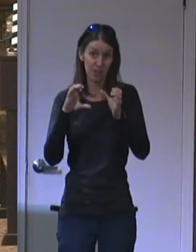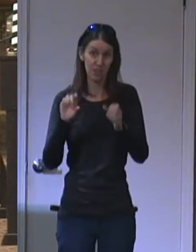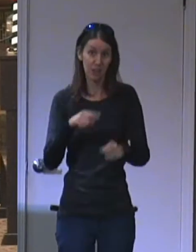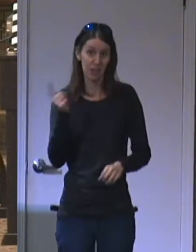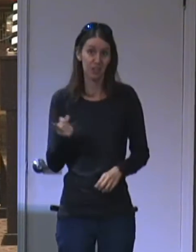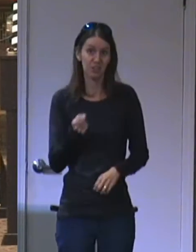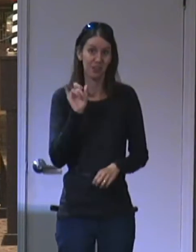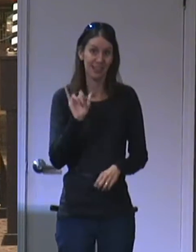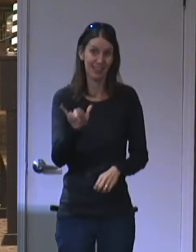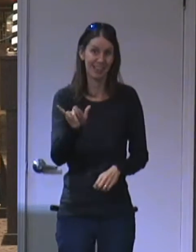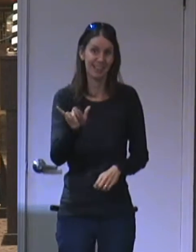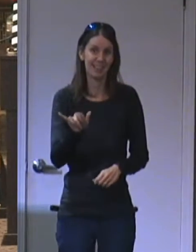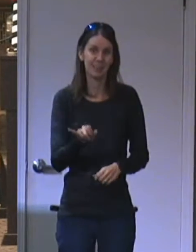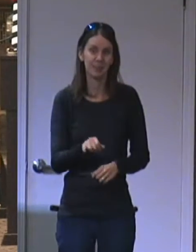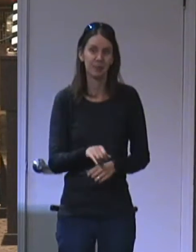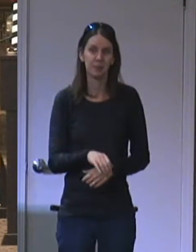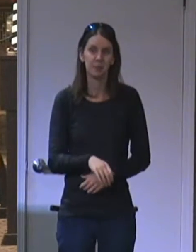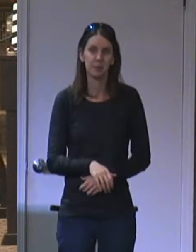of eternity.